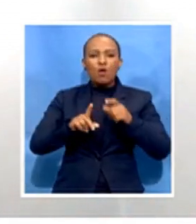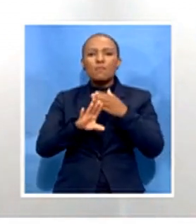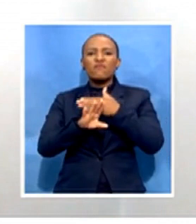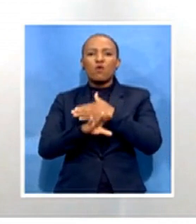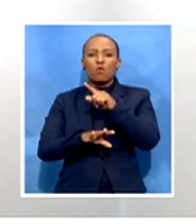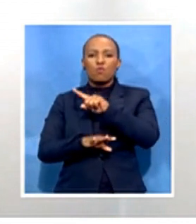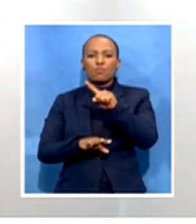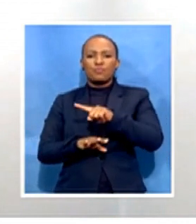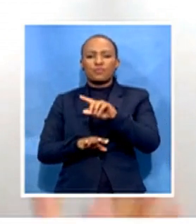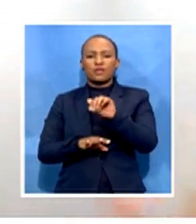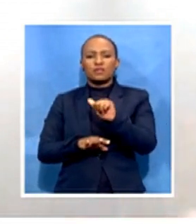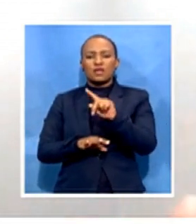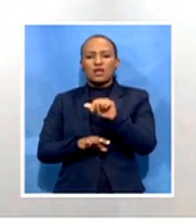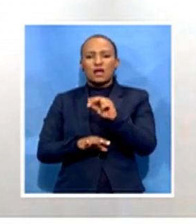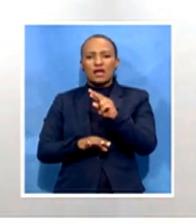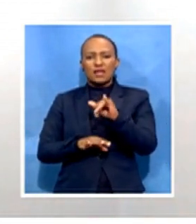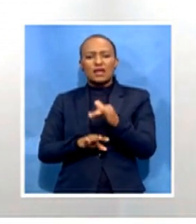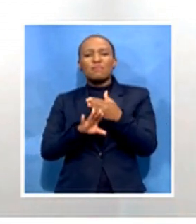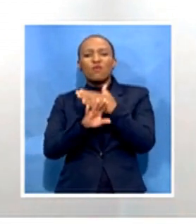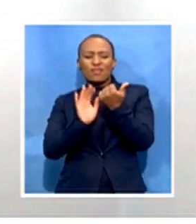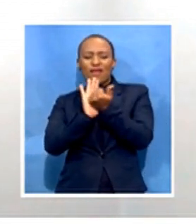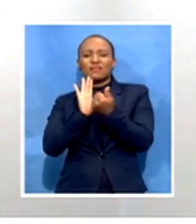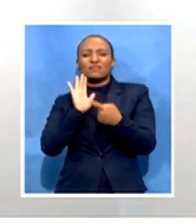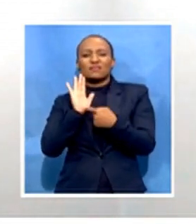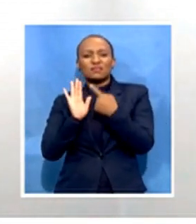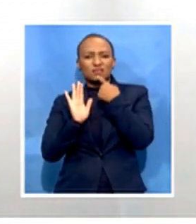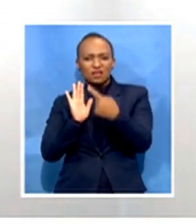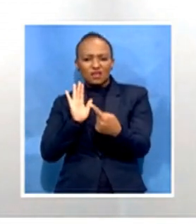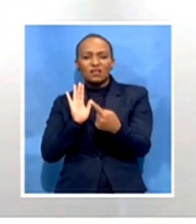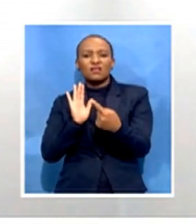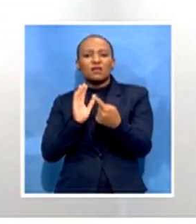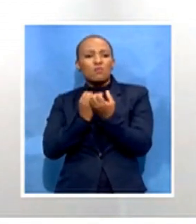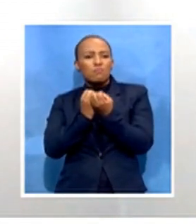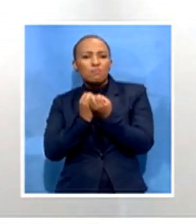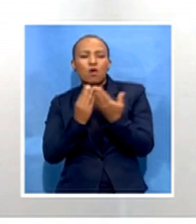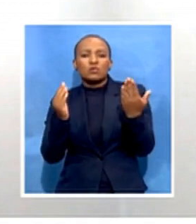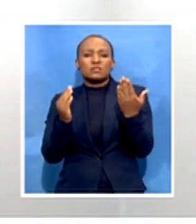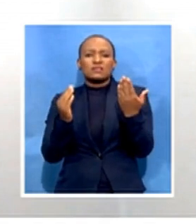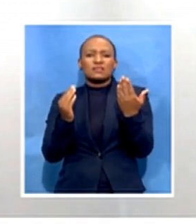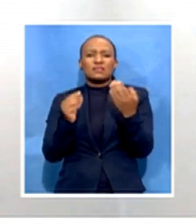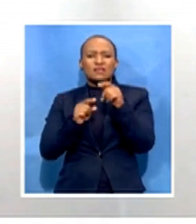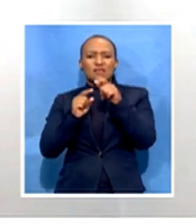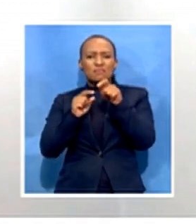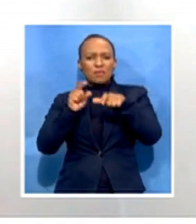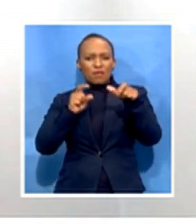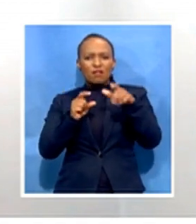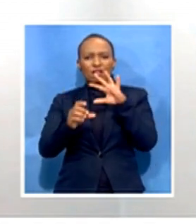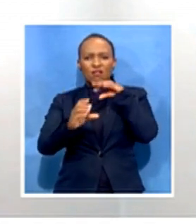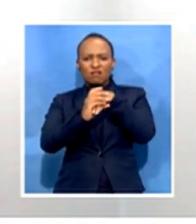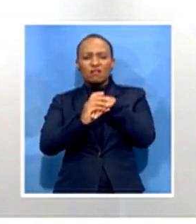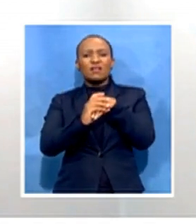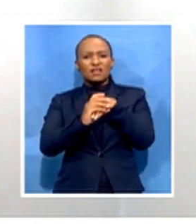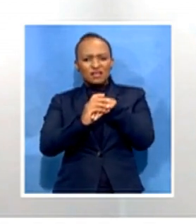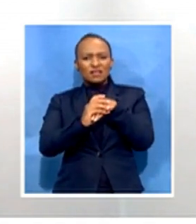at premises where most of the guys are playing legally. So we've got to start shifting